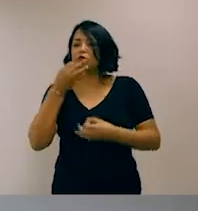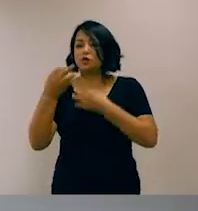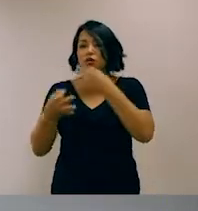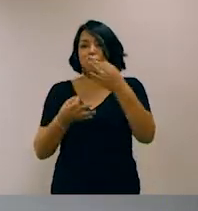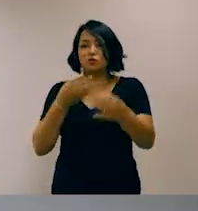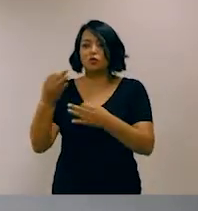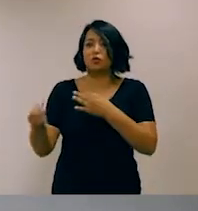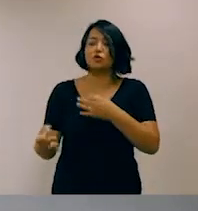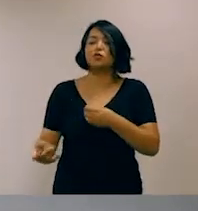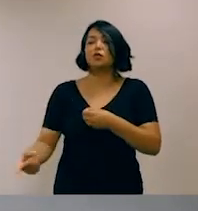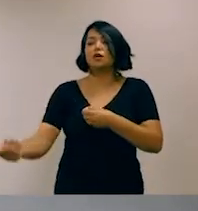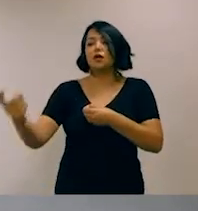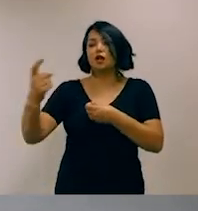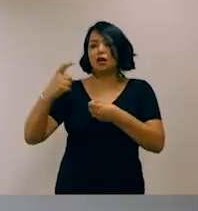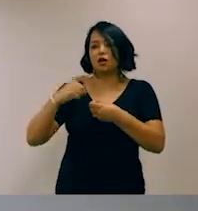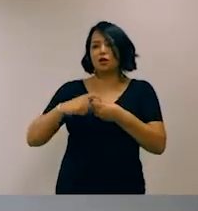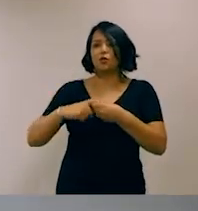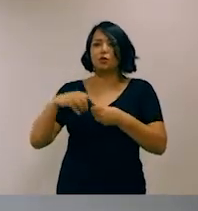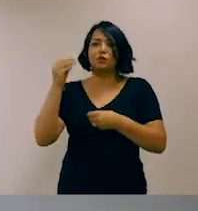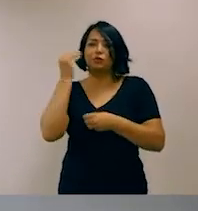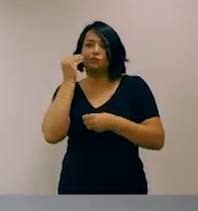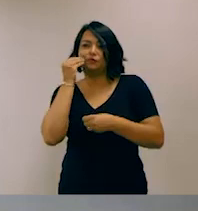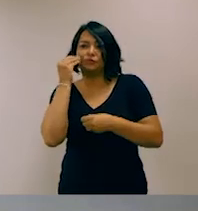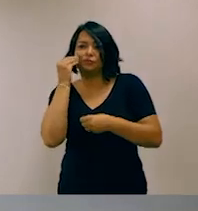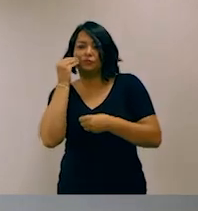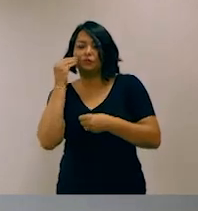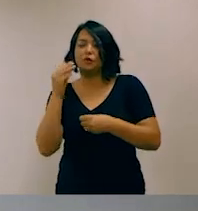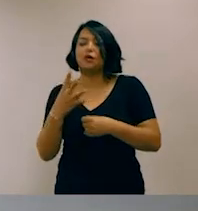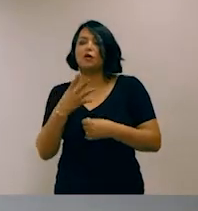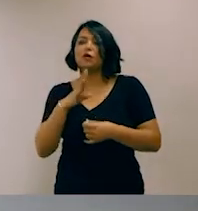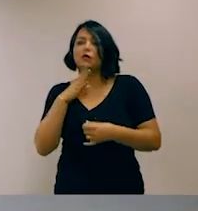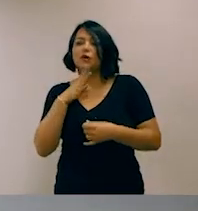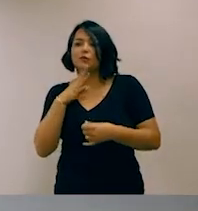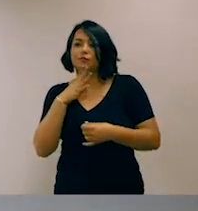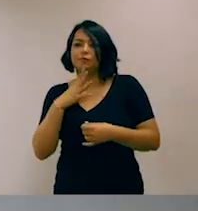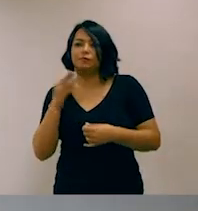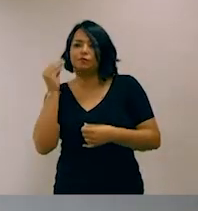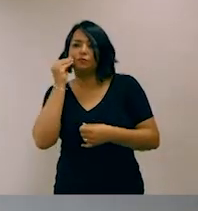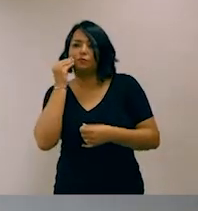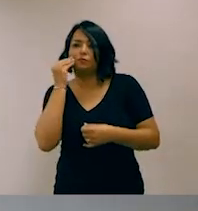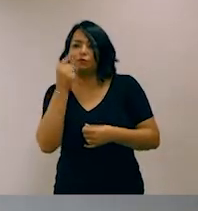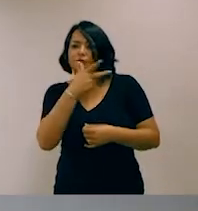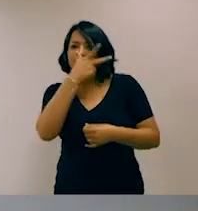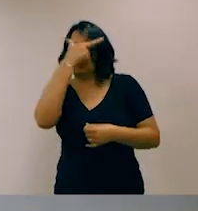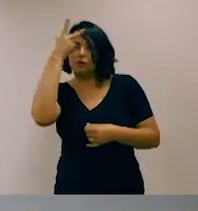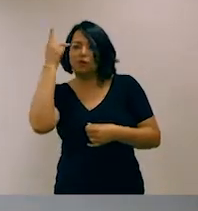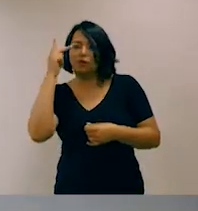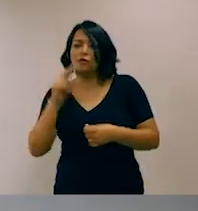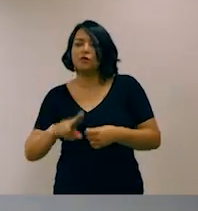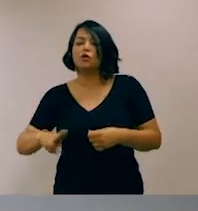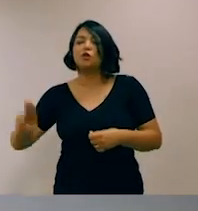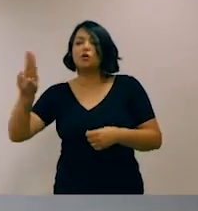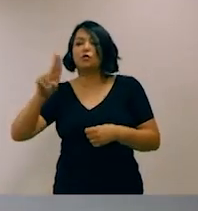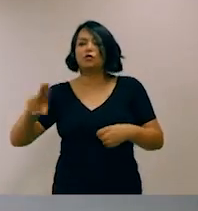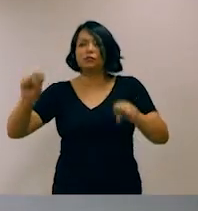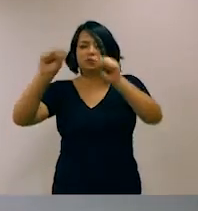provide some feedback on it. And regarding the models that we use, yes, if we used other